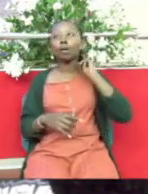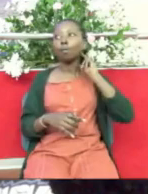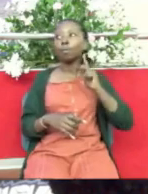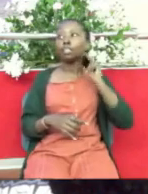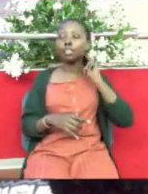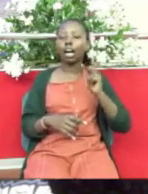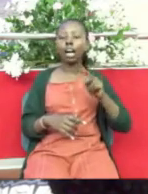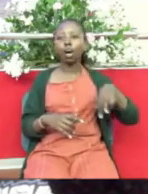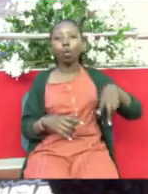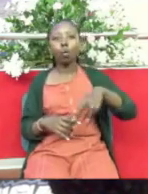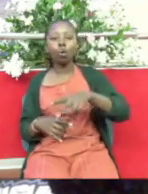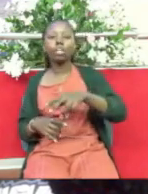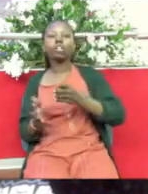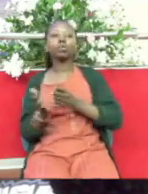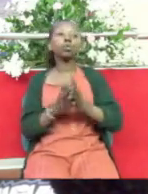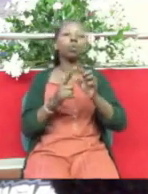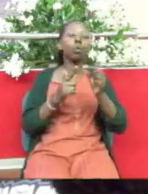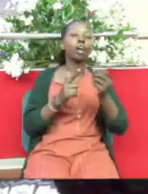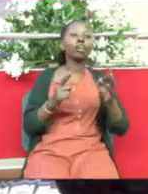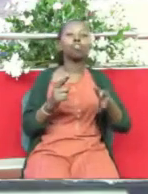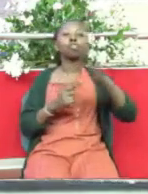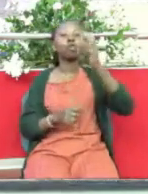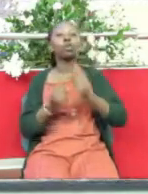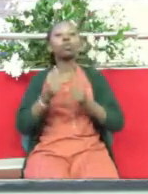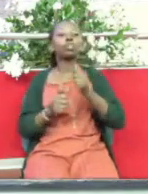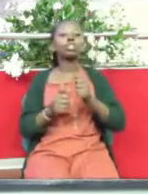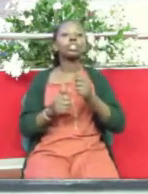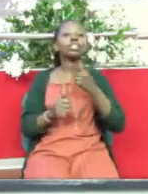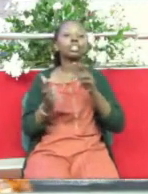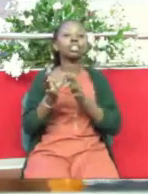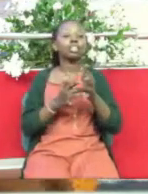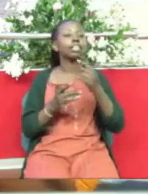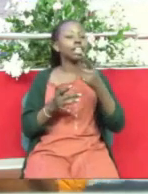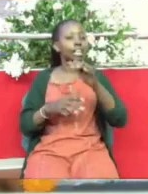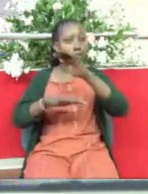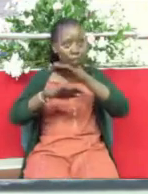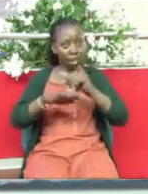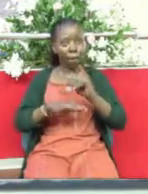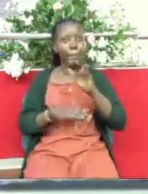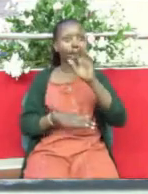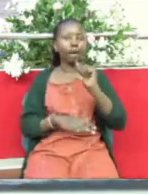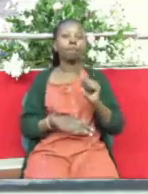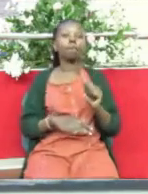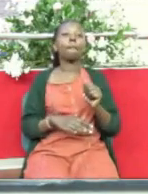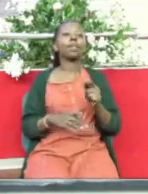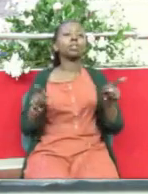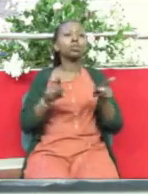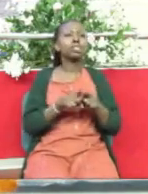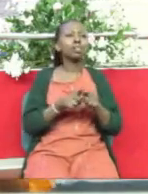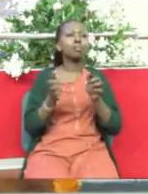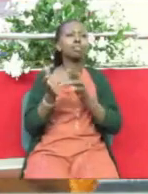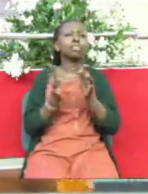come. He had faith that this word is true. Alikuwa na imani kwamba hili neno liko ni kweli. I can walk on it.